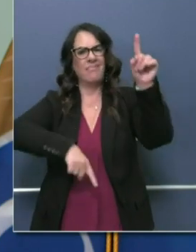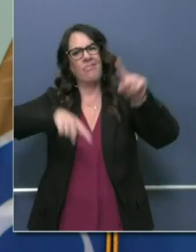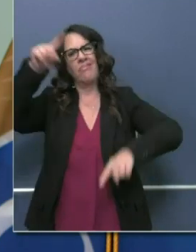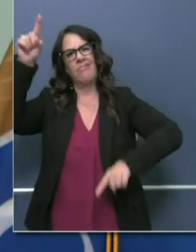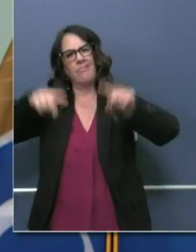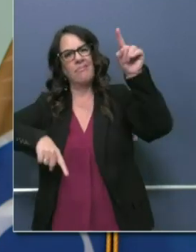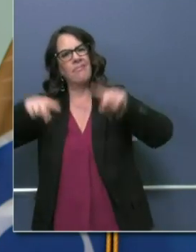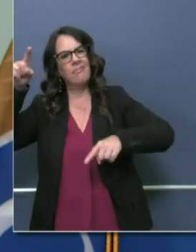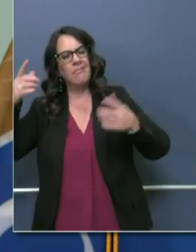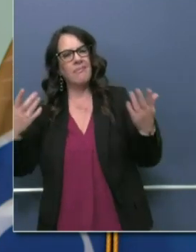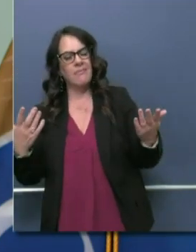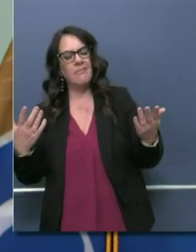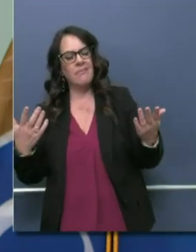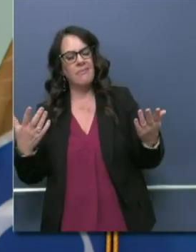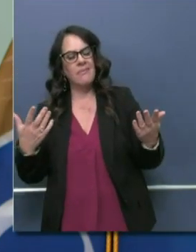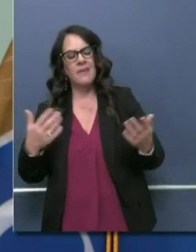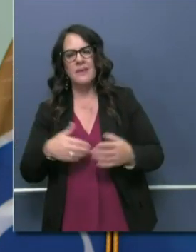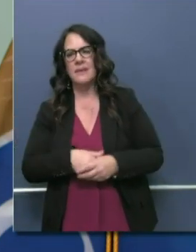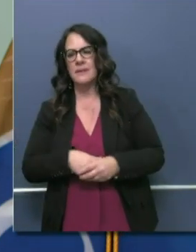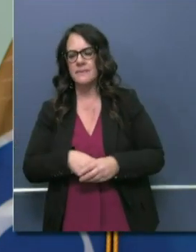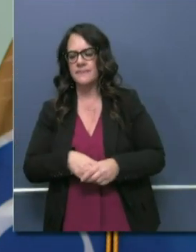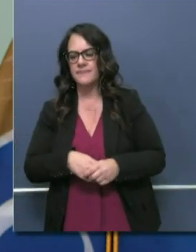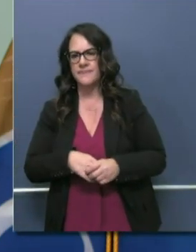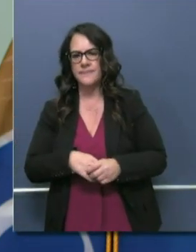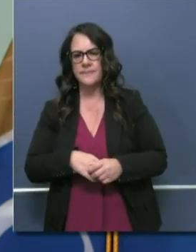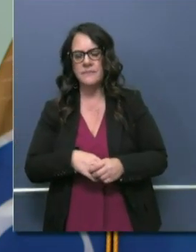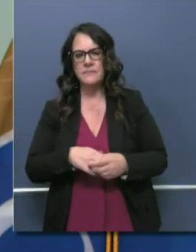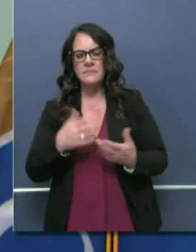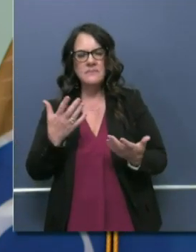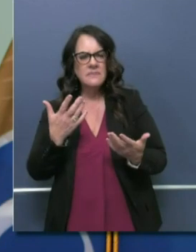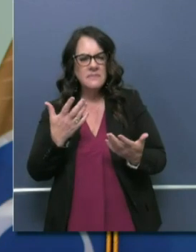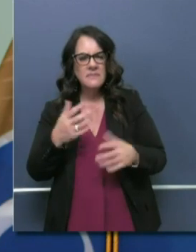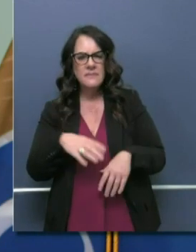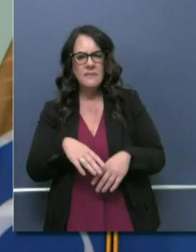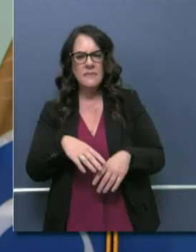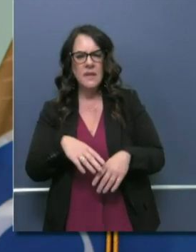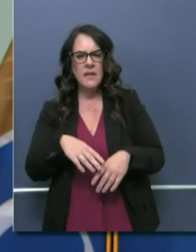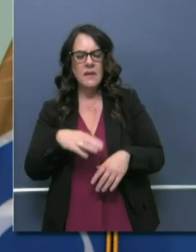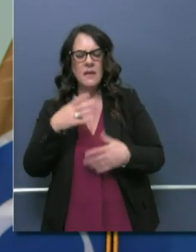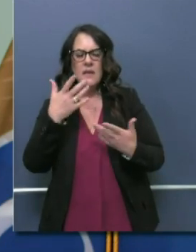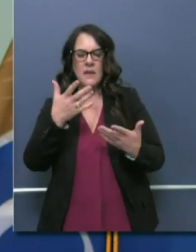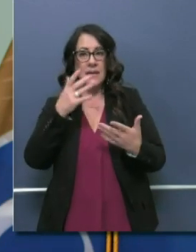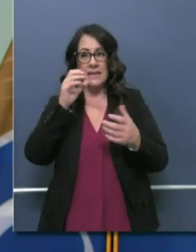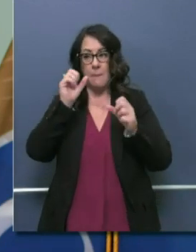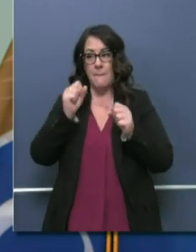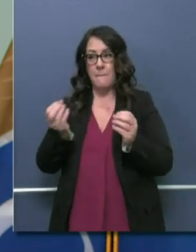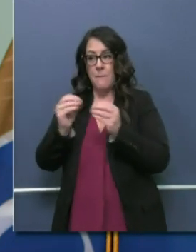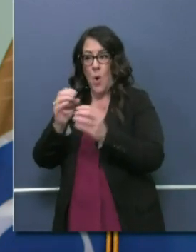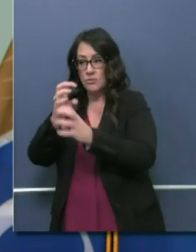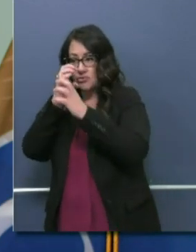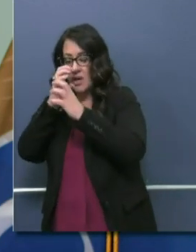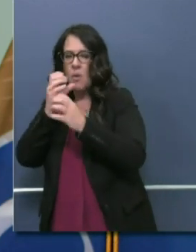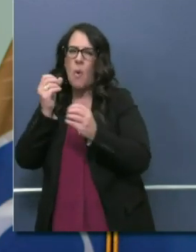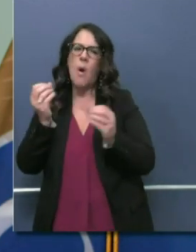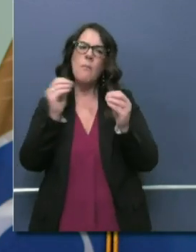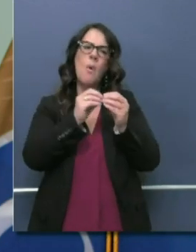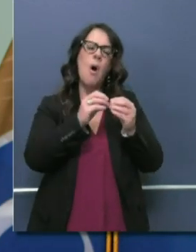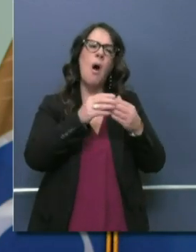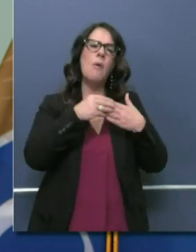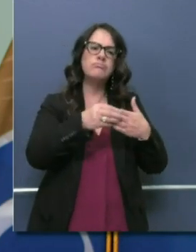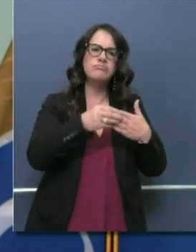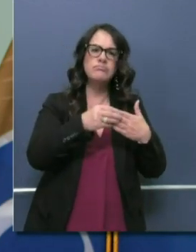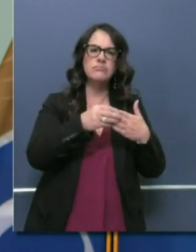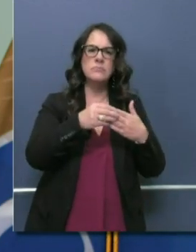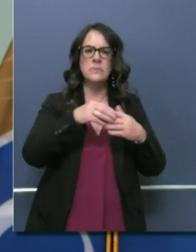the state. And so thus the ability to go stronger or to modify and begin to loosen up even